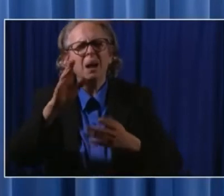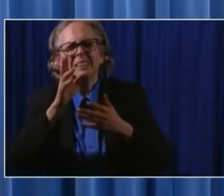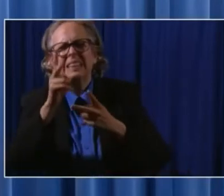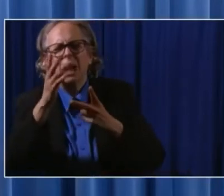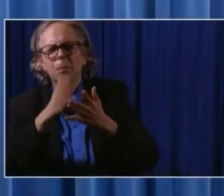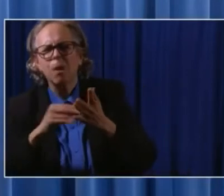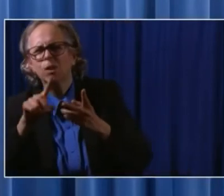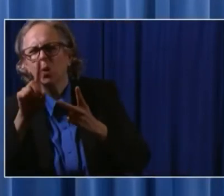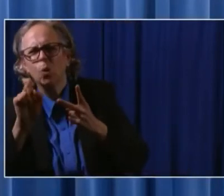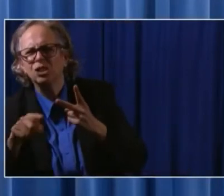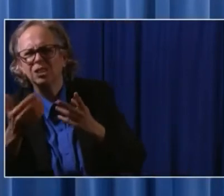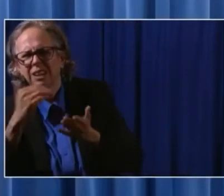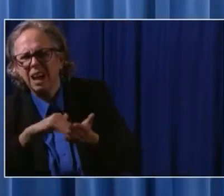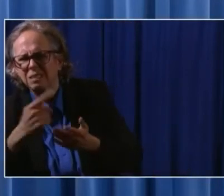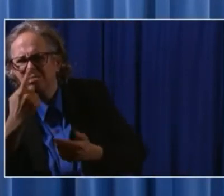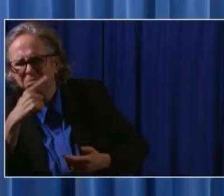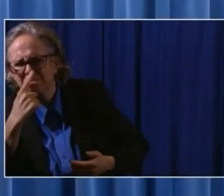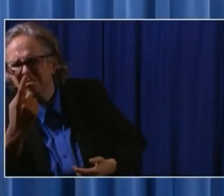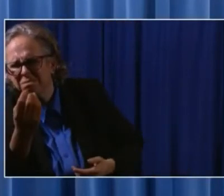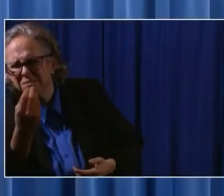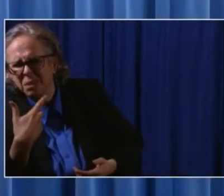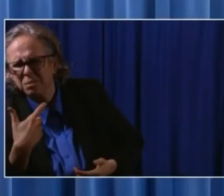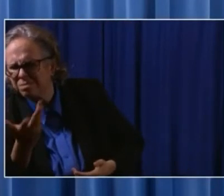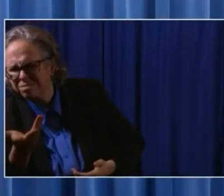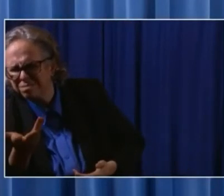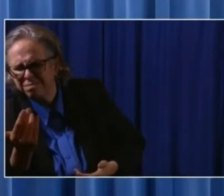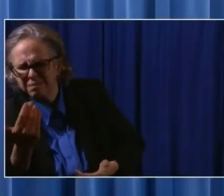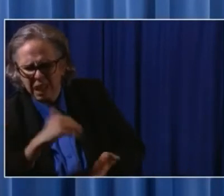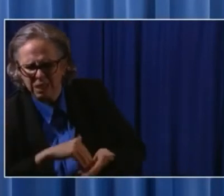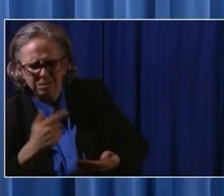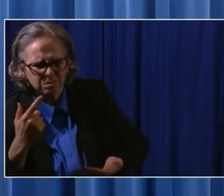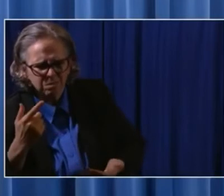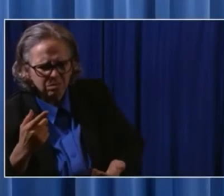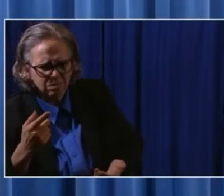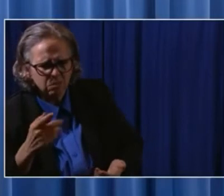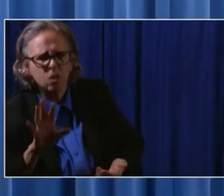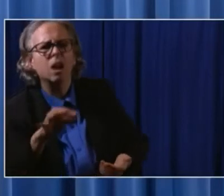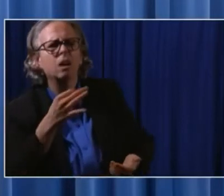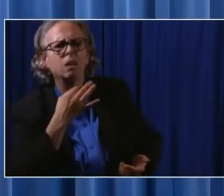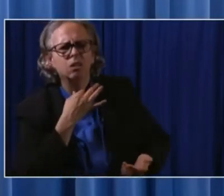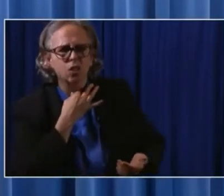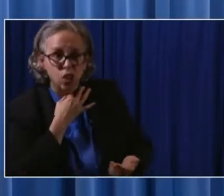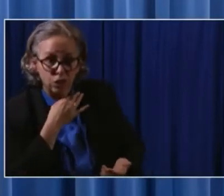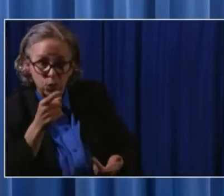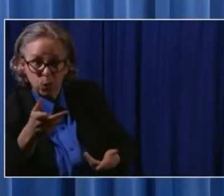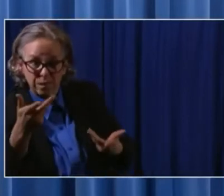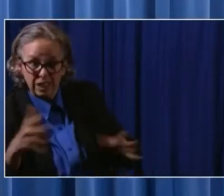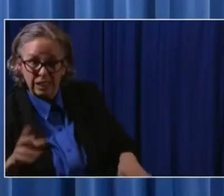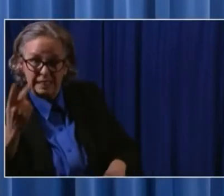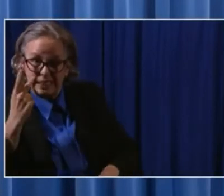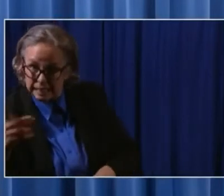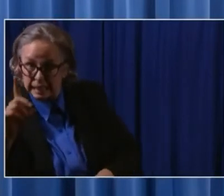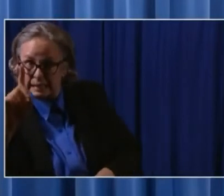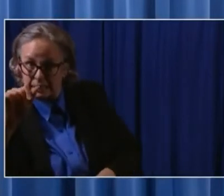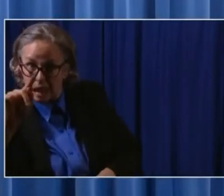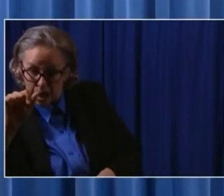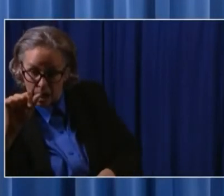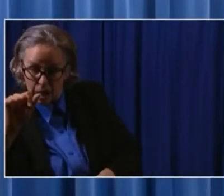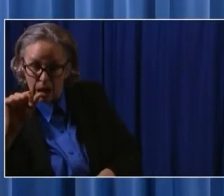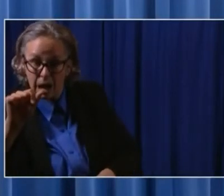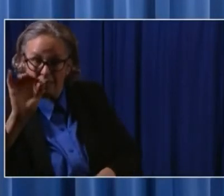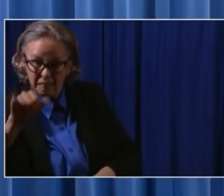Was some of that I didn't answer? My apologies. Are you seeing anything in the data that makes you think that hospitalization load will decrease,